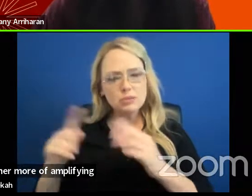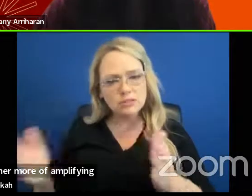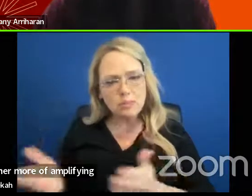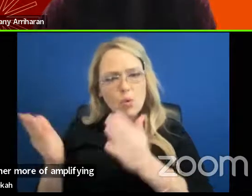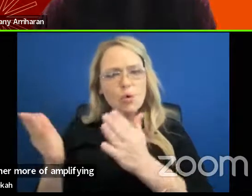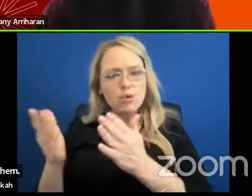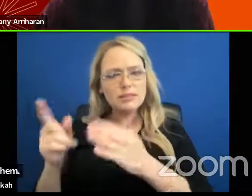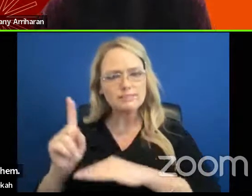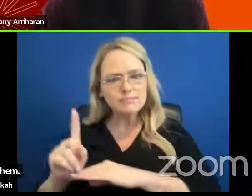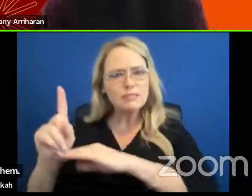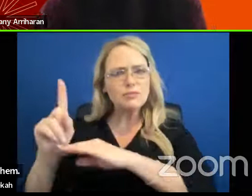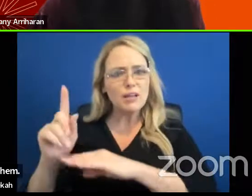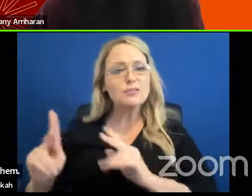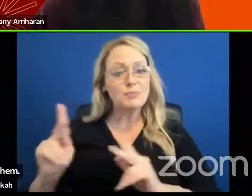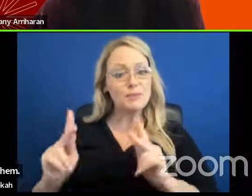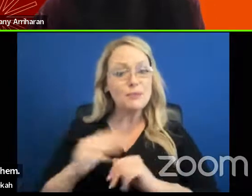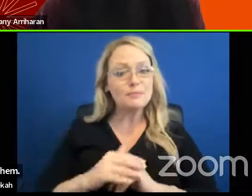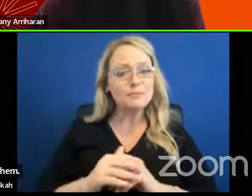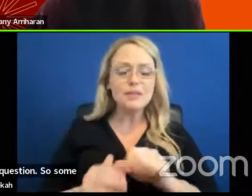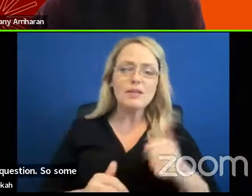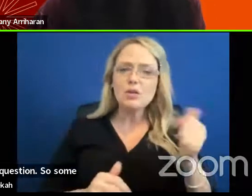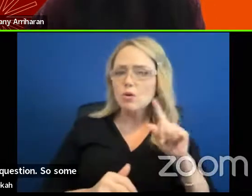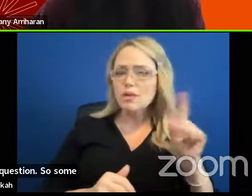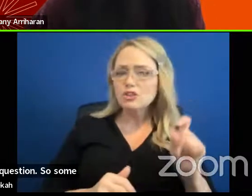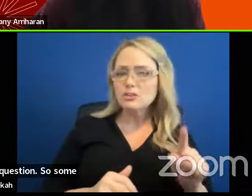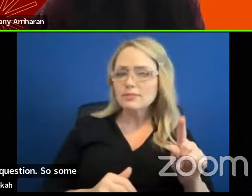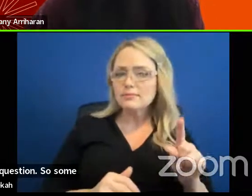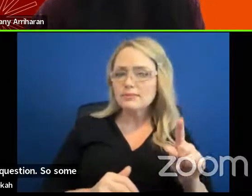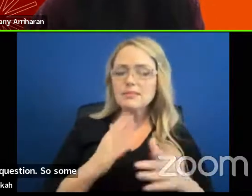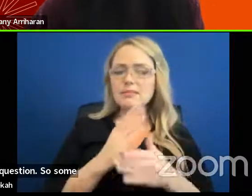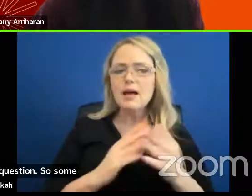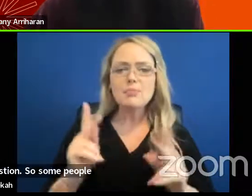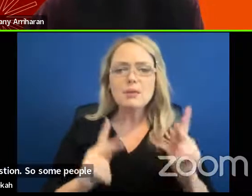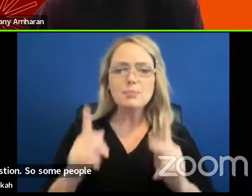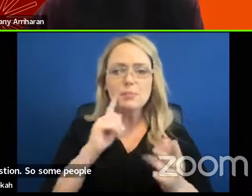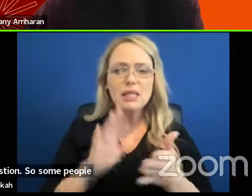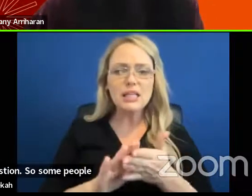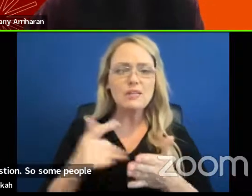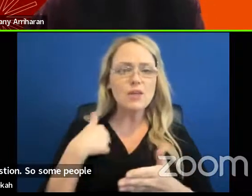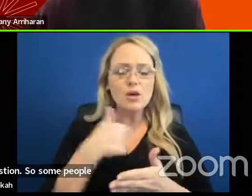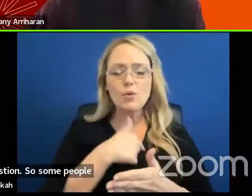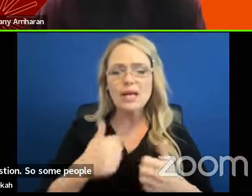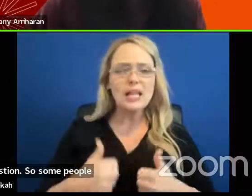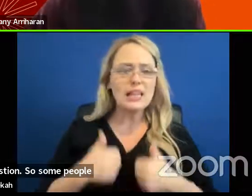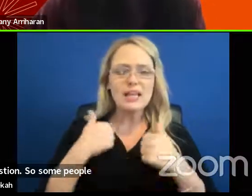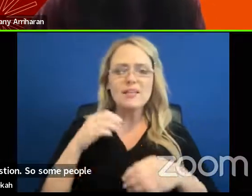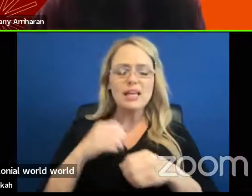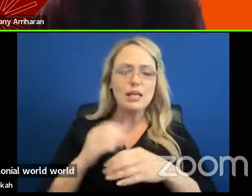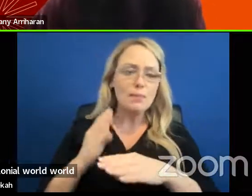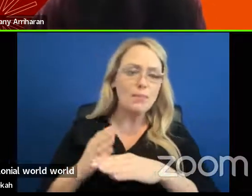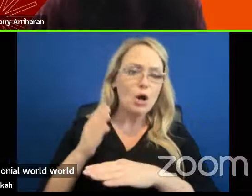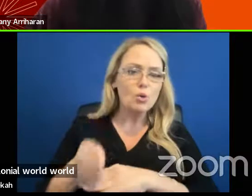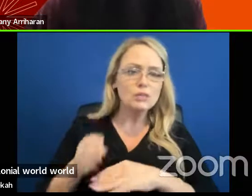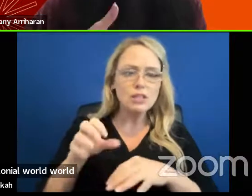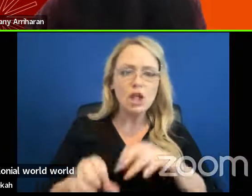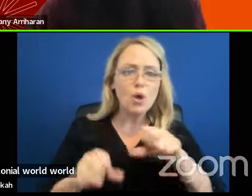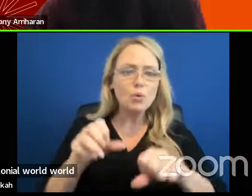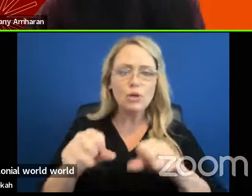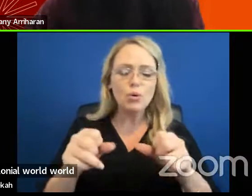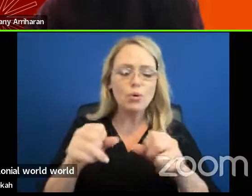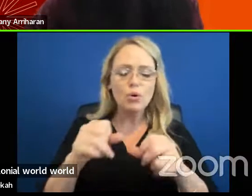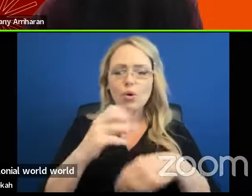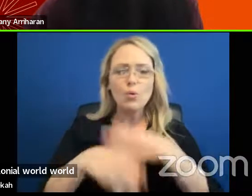So some people believe we live in a post-colonial world where colonization no